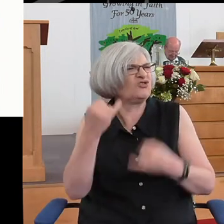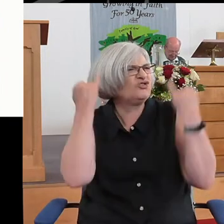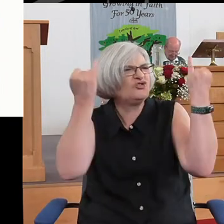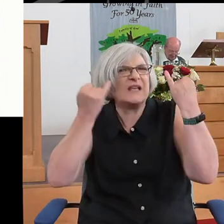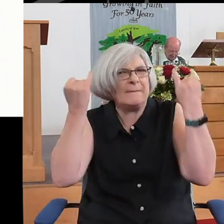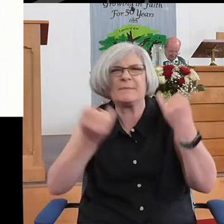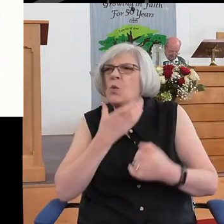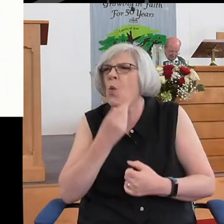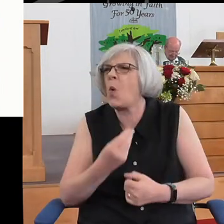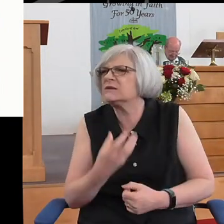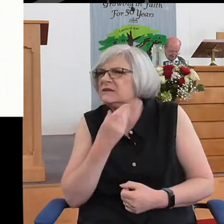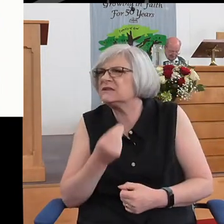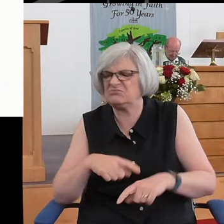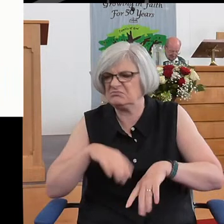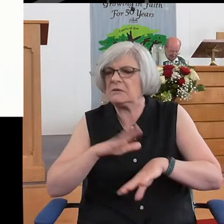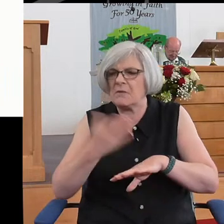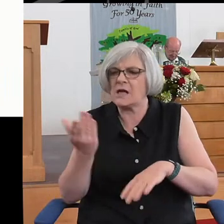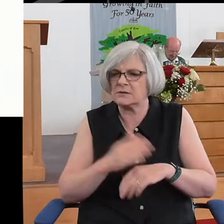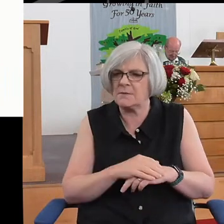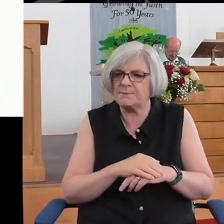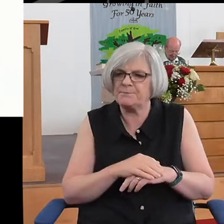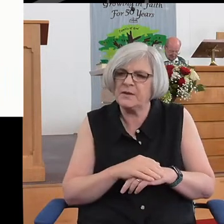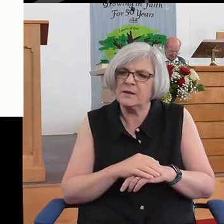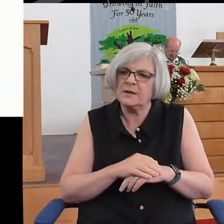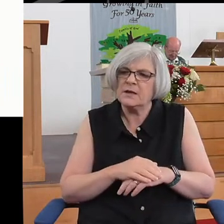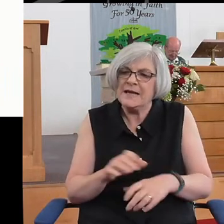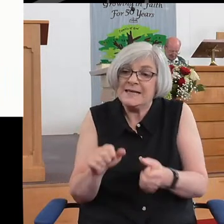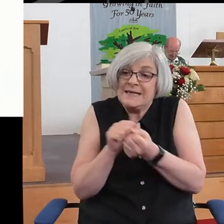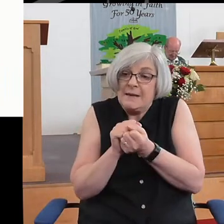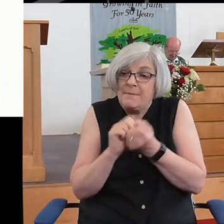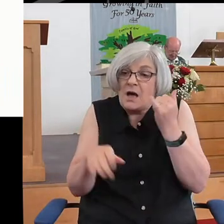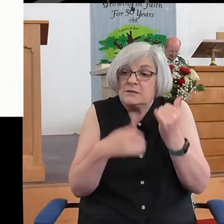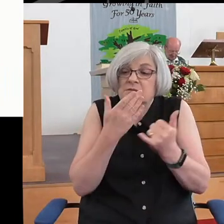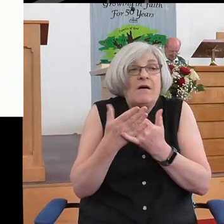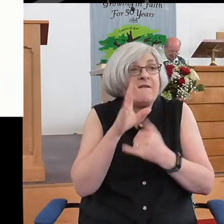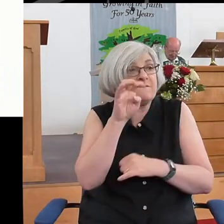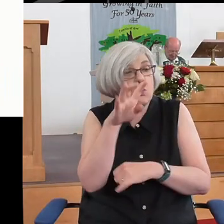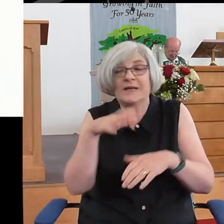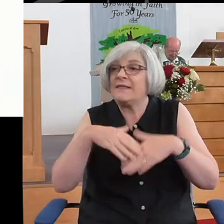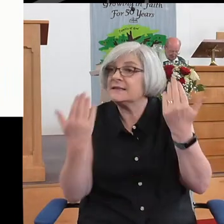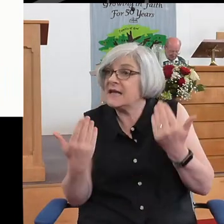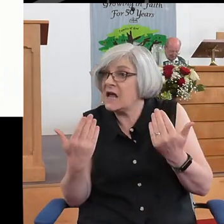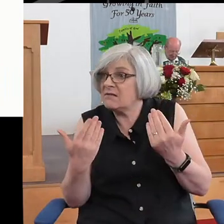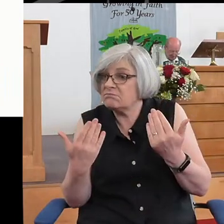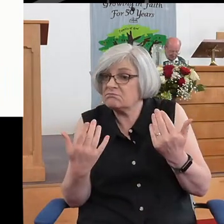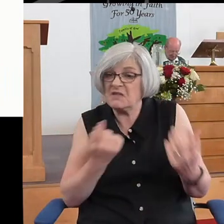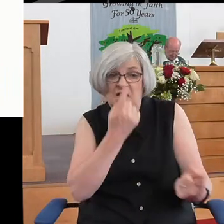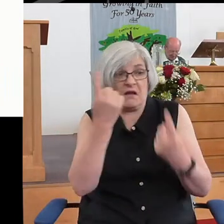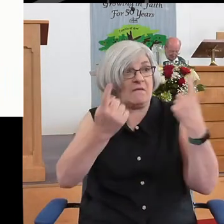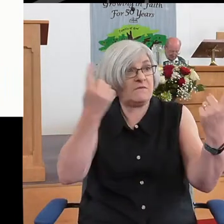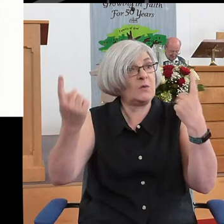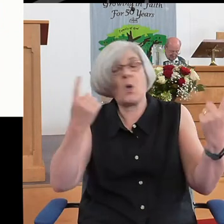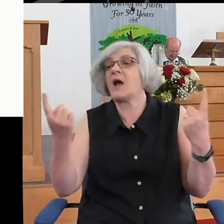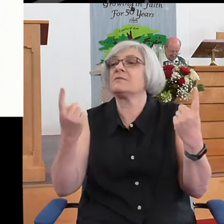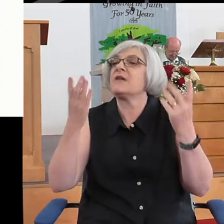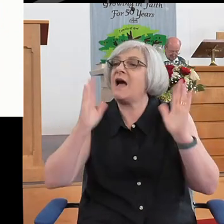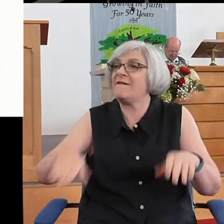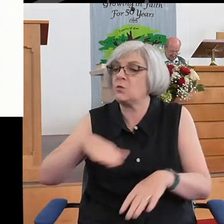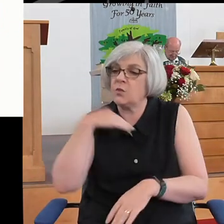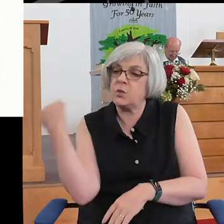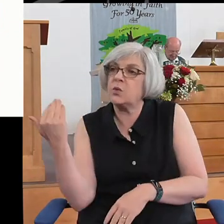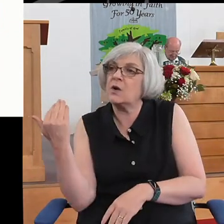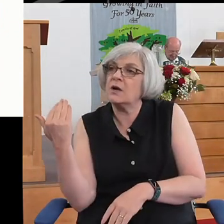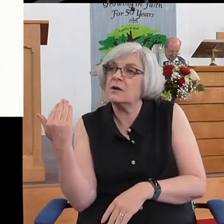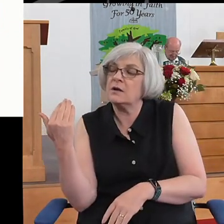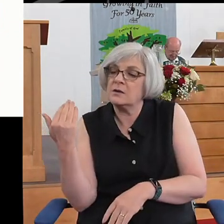Take care of them until the 14th day of the month, when all the members of the community of Israel must slaughter them